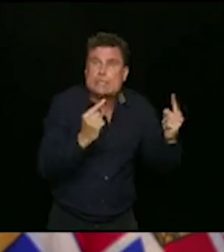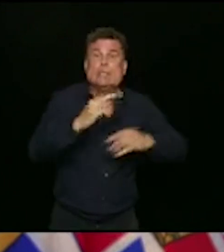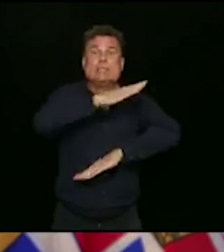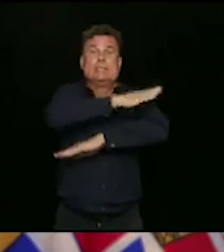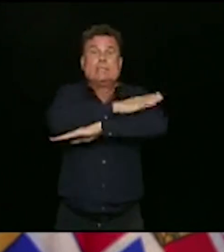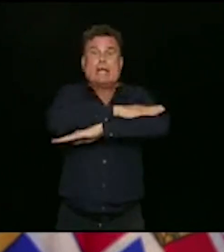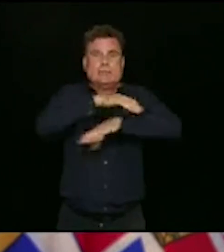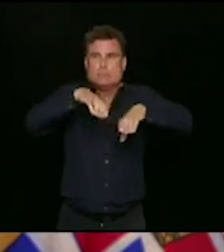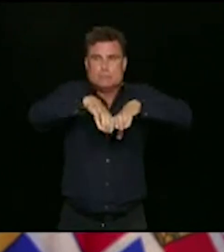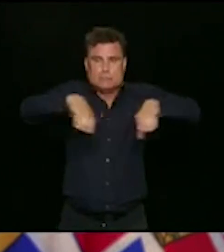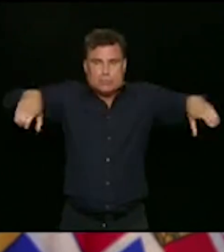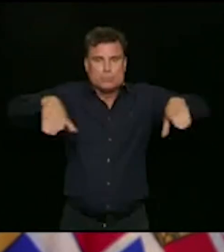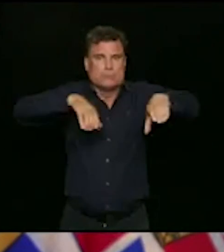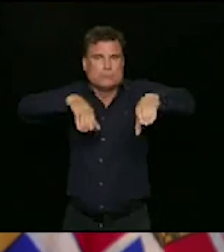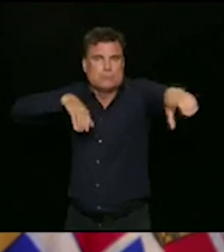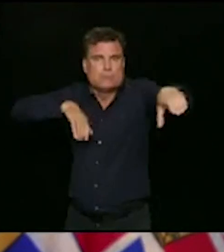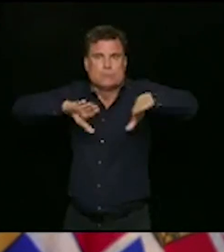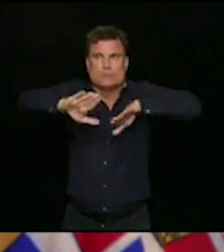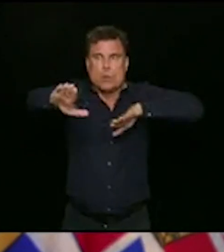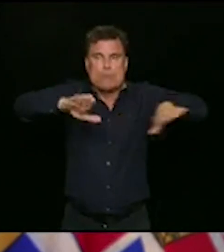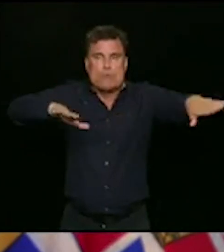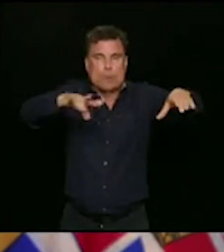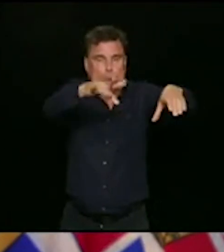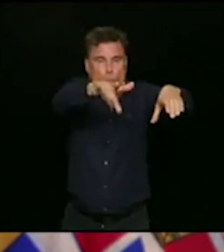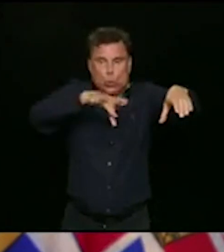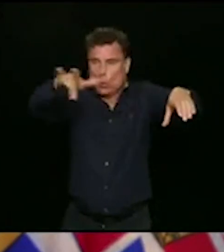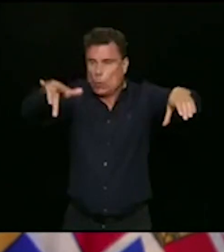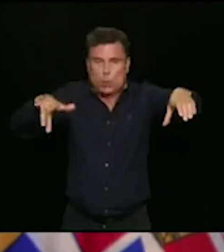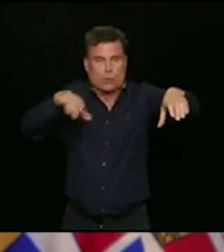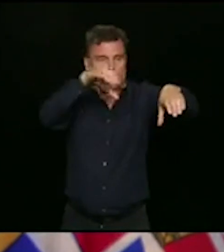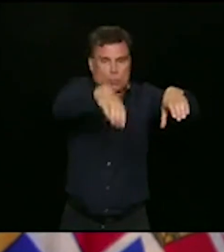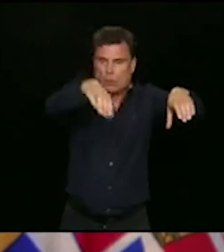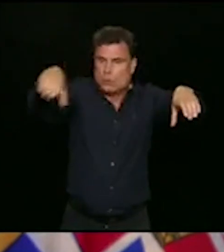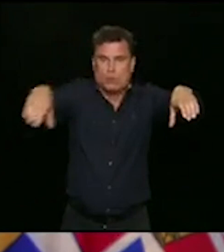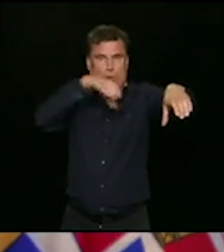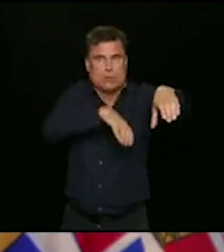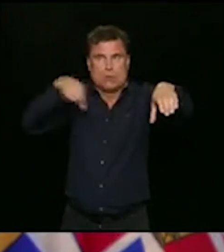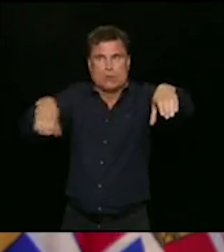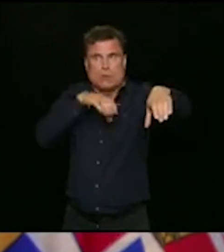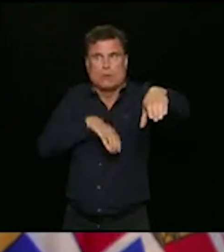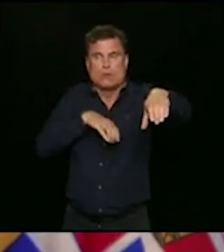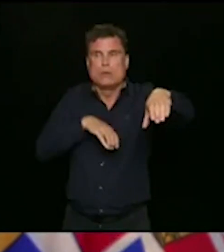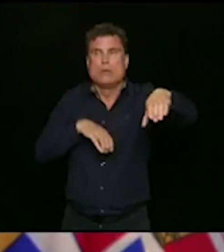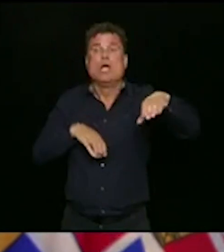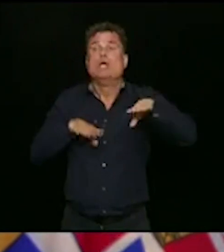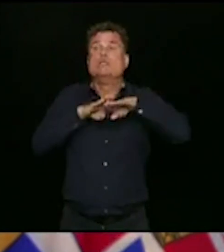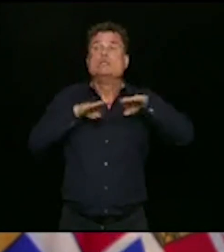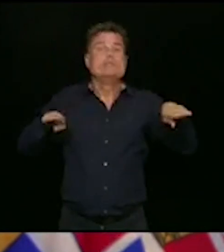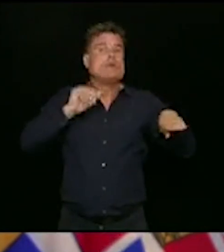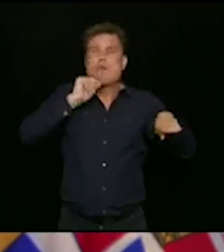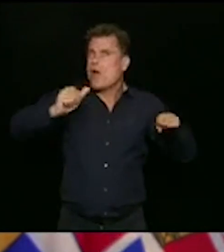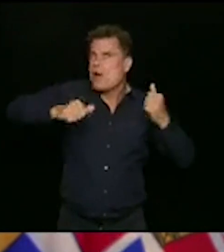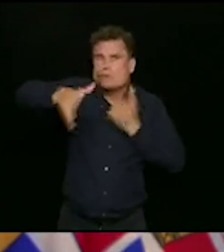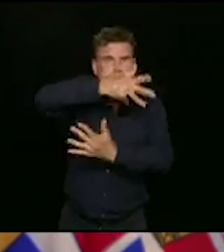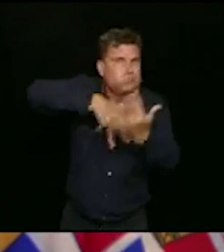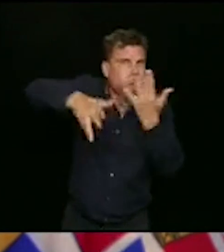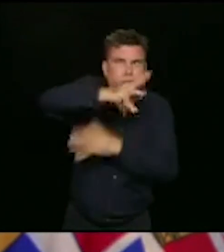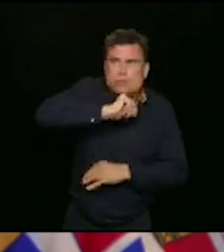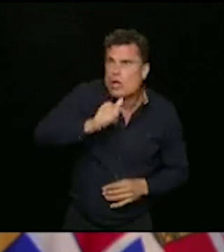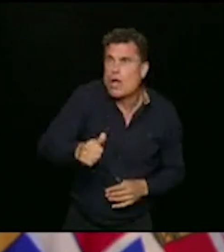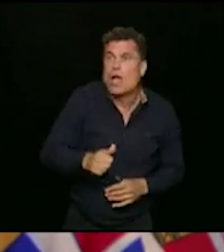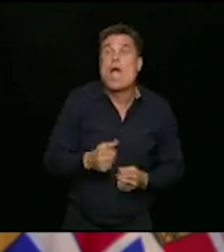you ensure that you have distancing between desks, that you do it in a way that children aren't mixing and mingling like we did